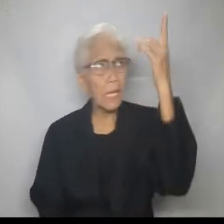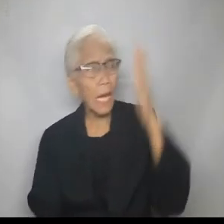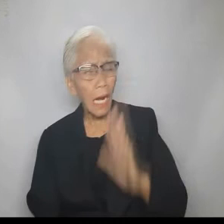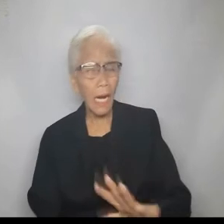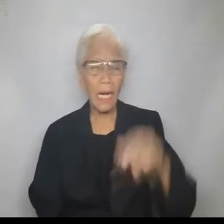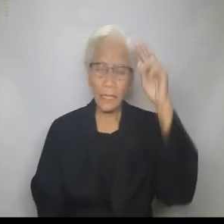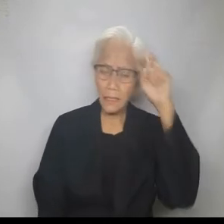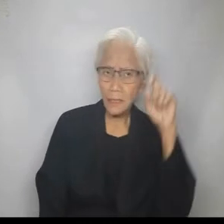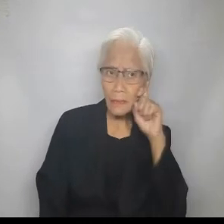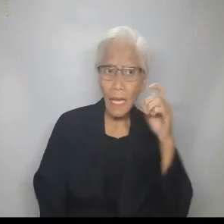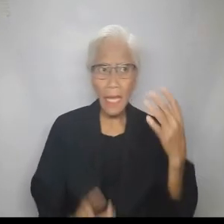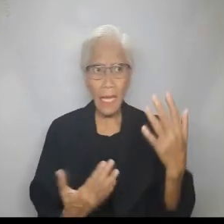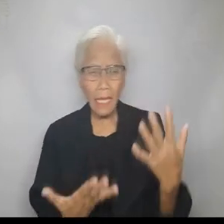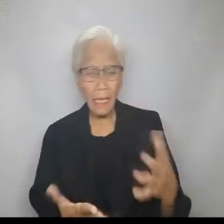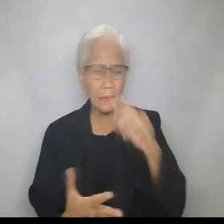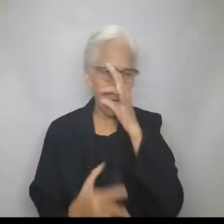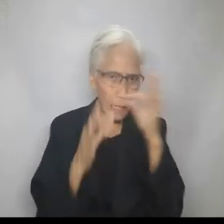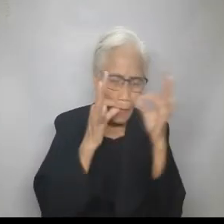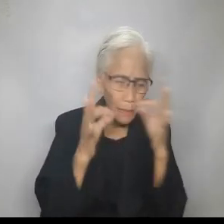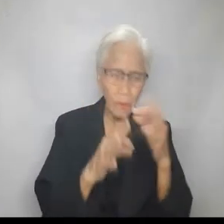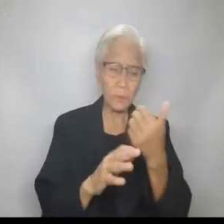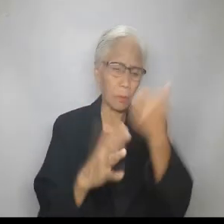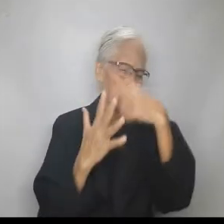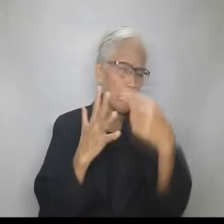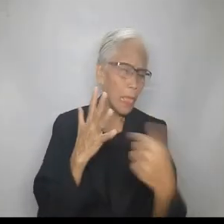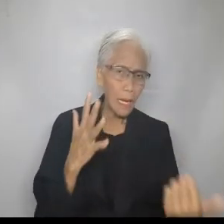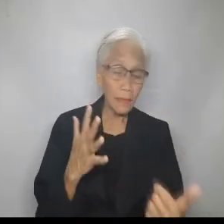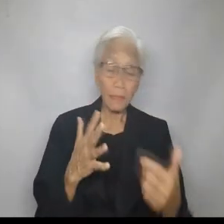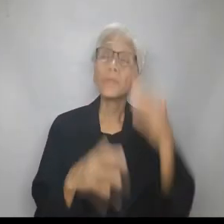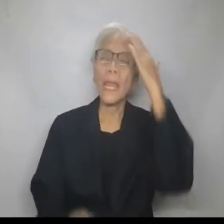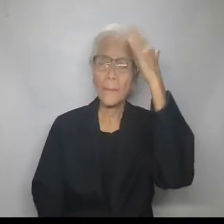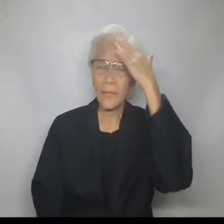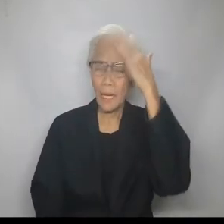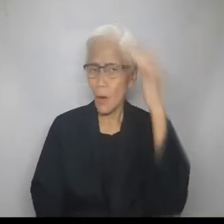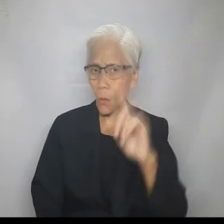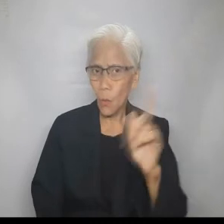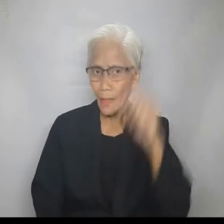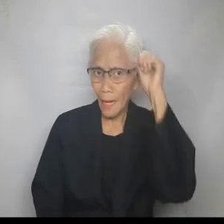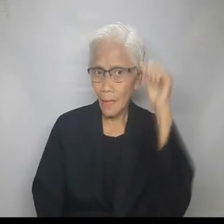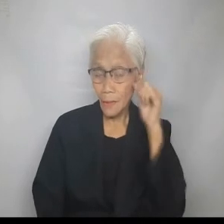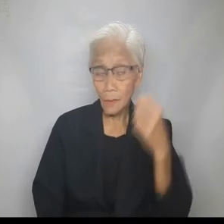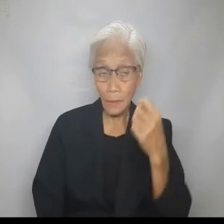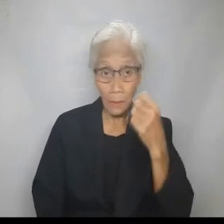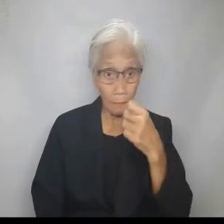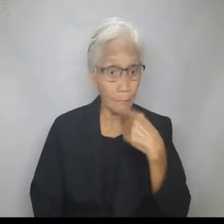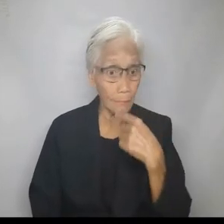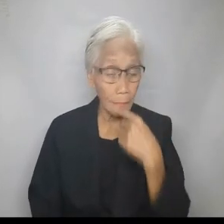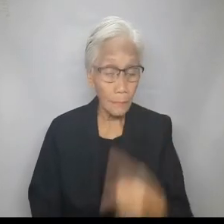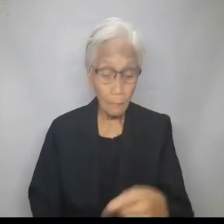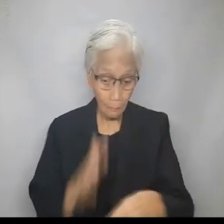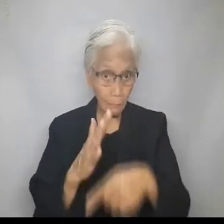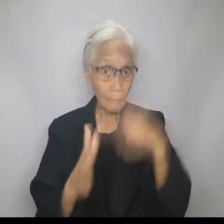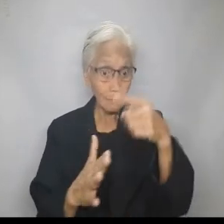drugs, sex, and rock and roll. The kids already know what the adults have to say. Once a